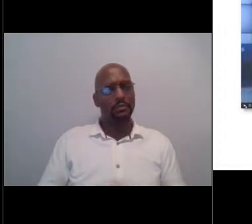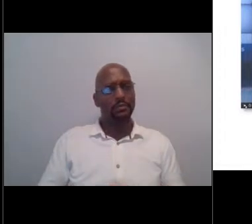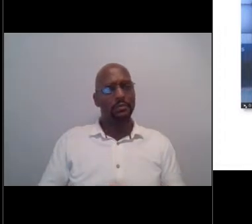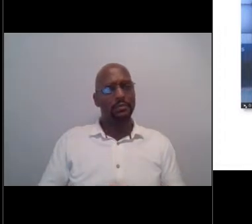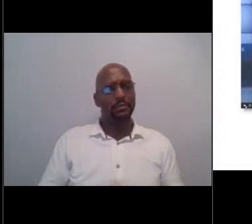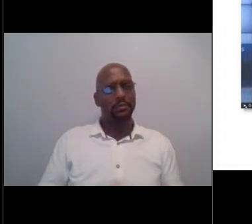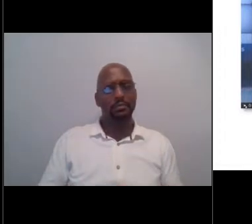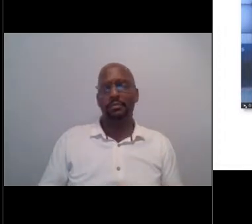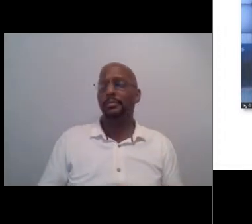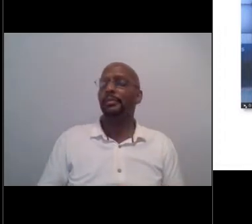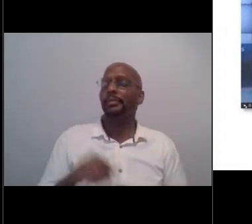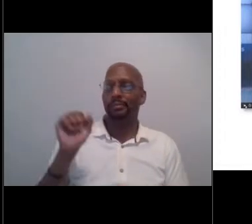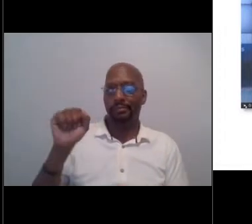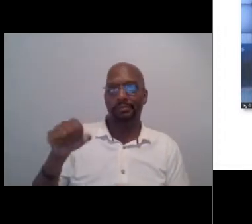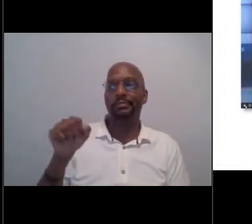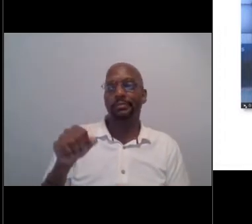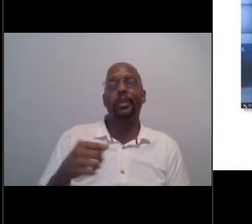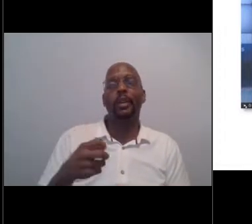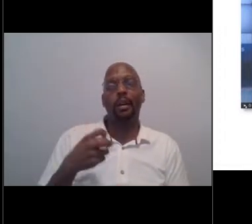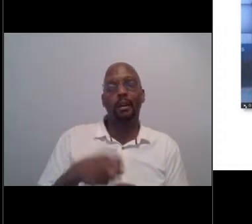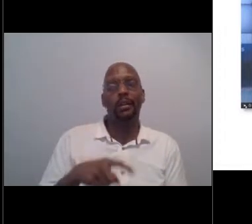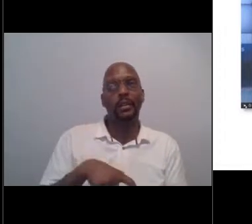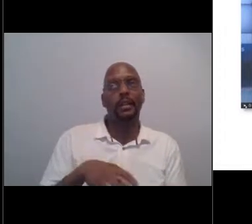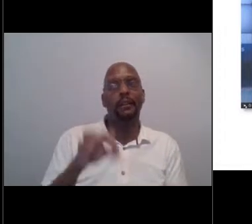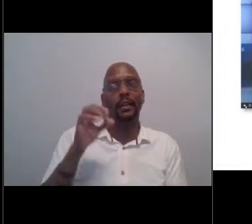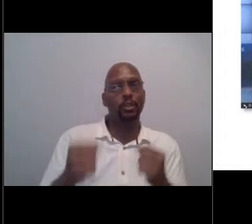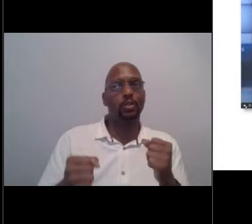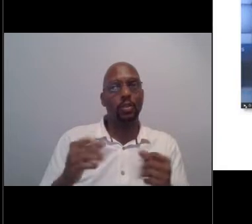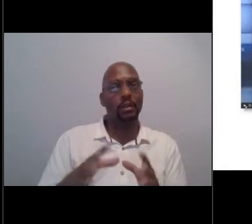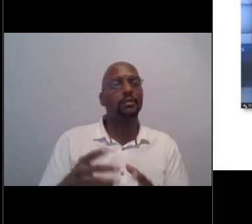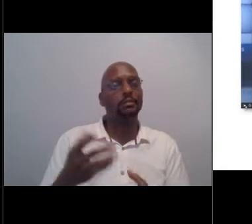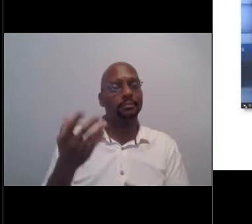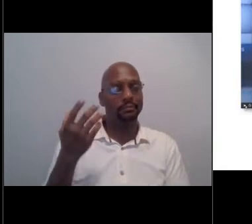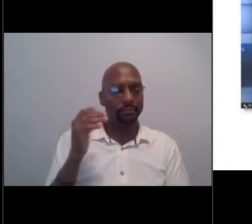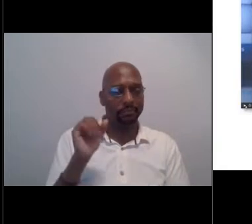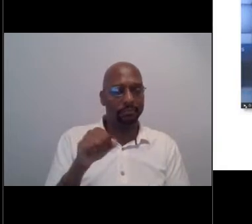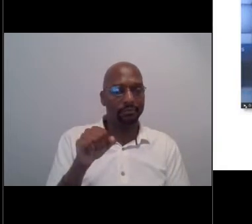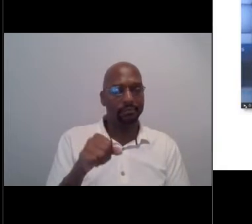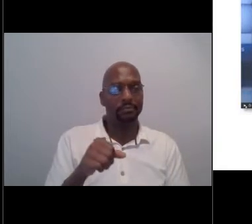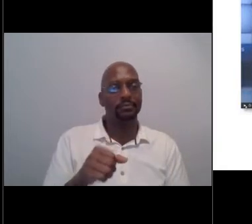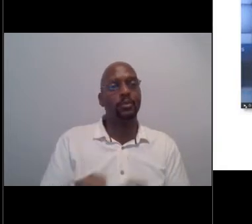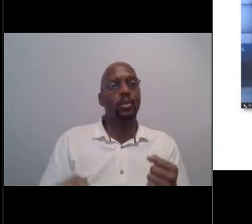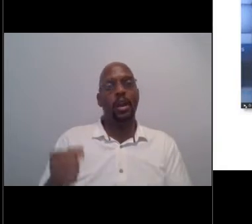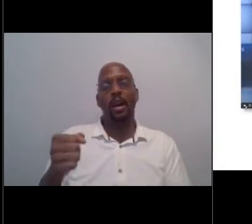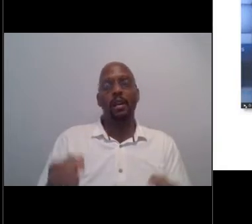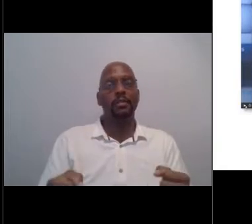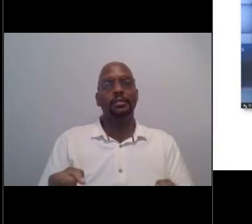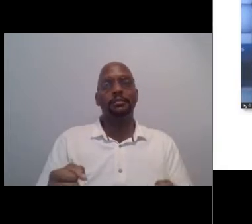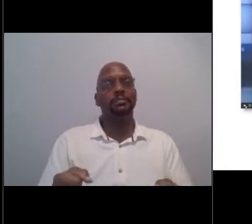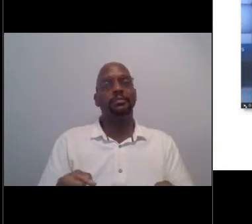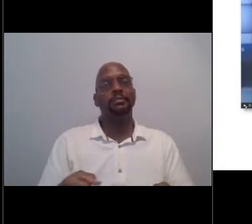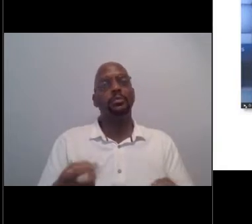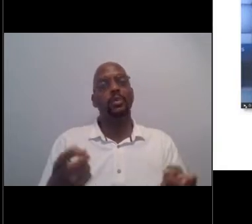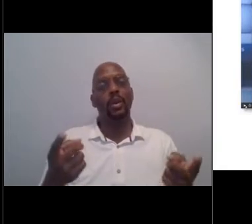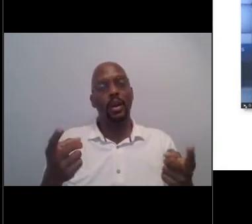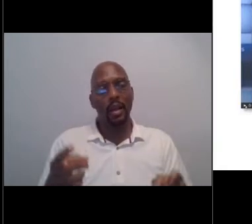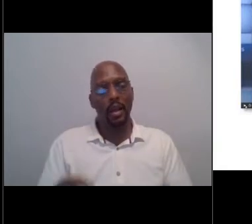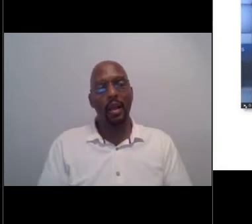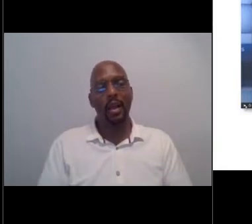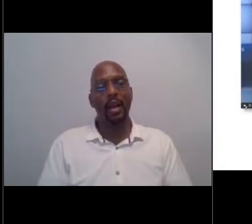rest of the nation. The driver pool got caught up in the Great